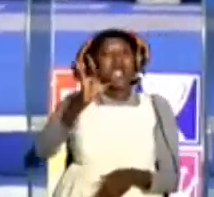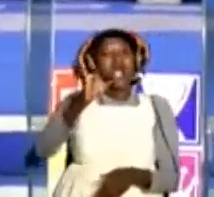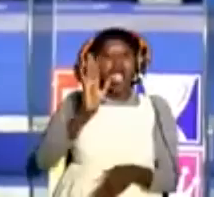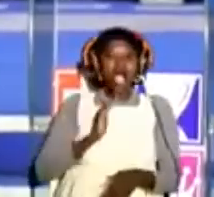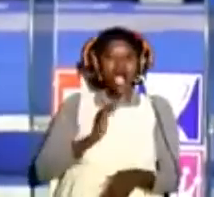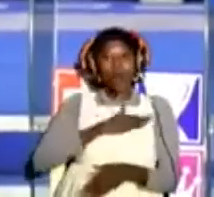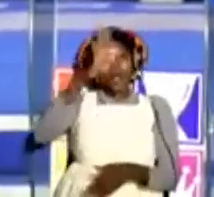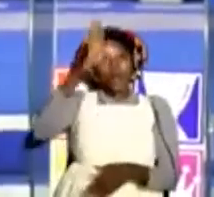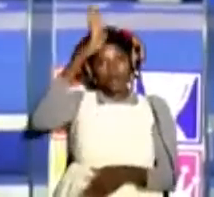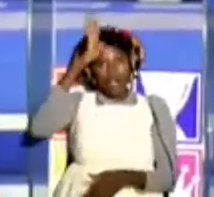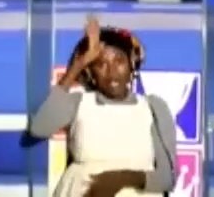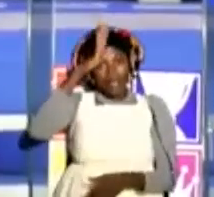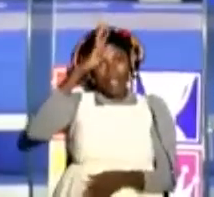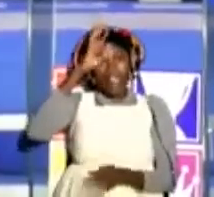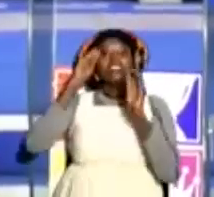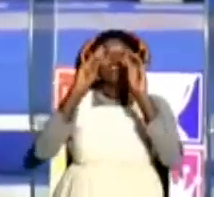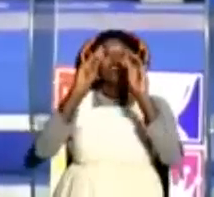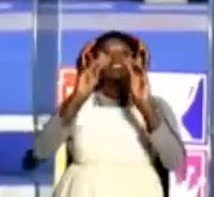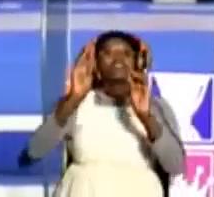our Father has taught us